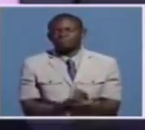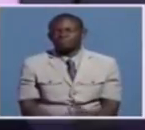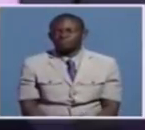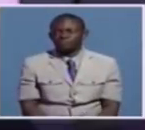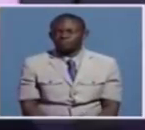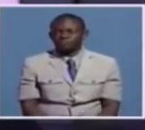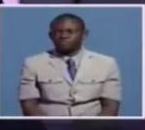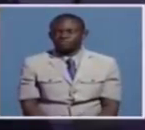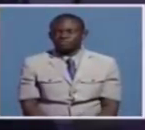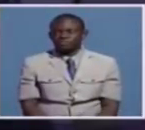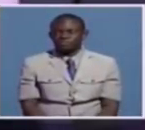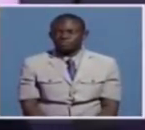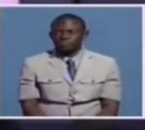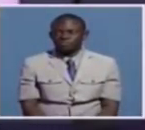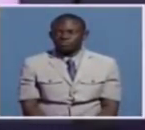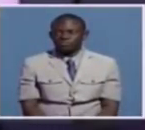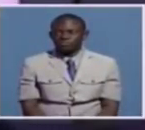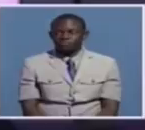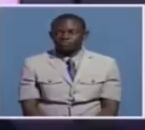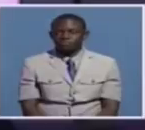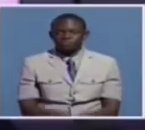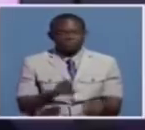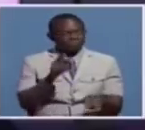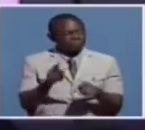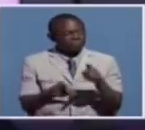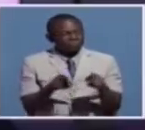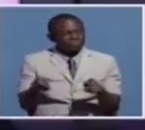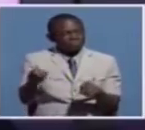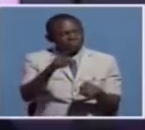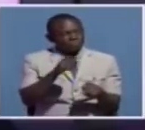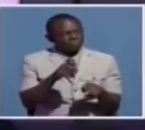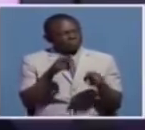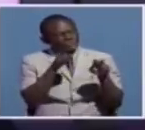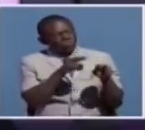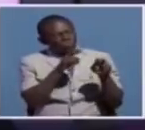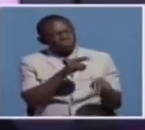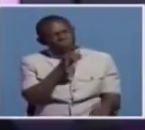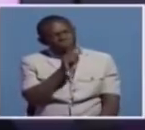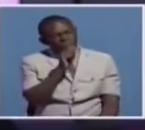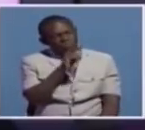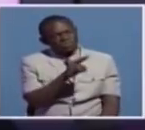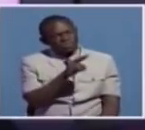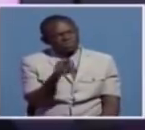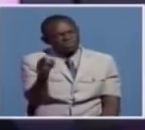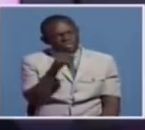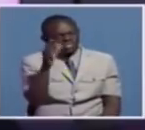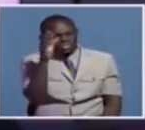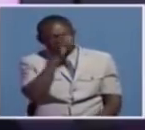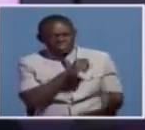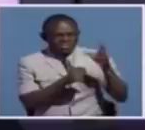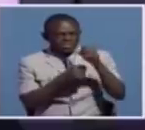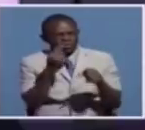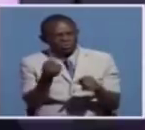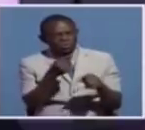the externals, for people that are just watching, and all of us that are outside sitting on the fence. But maybe it would be a matter of knowledge for